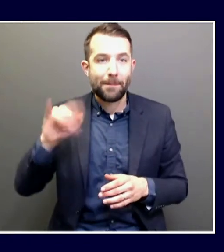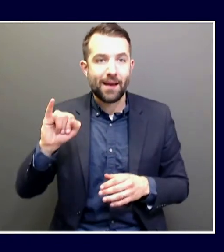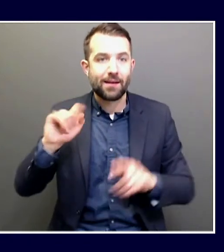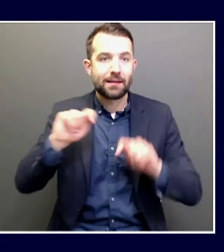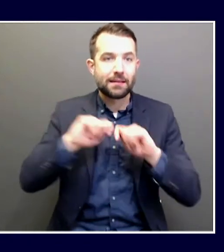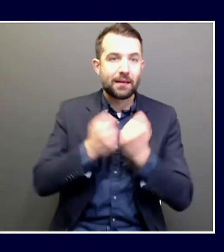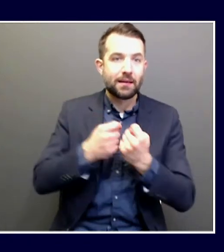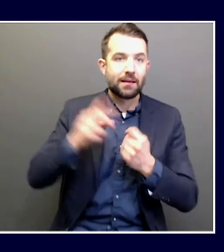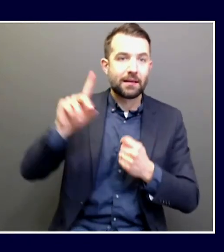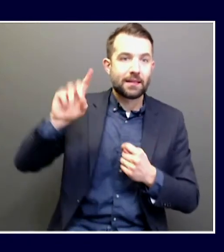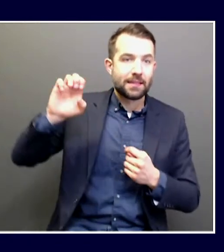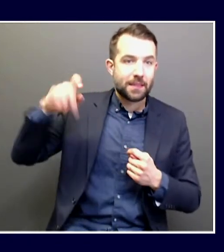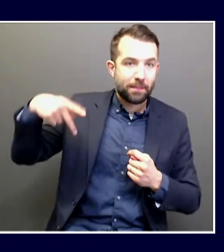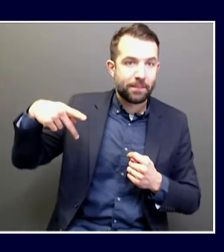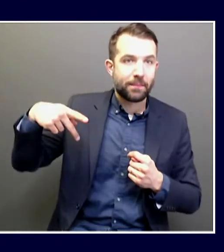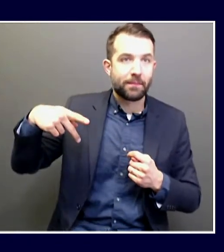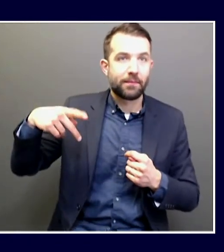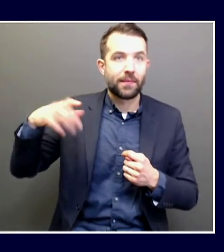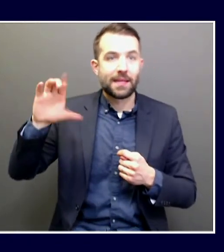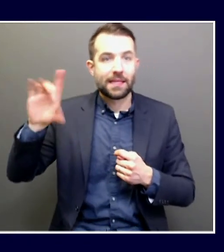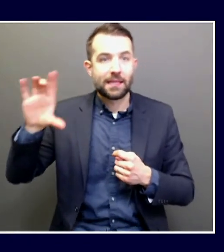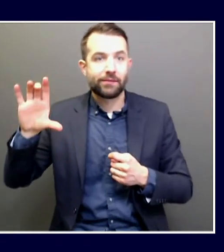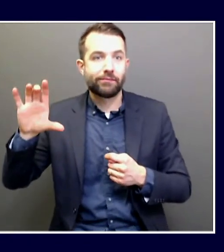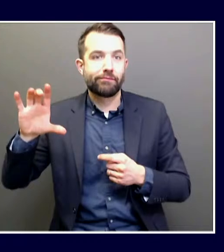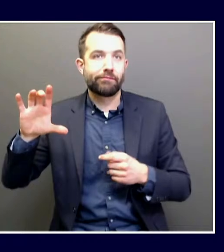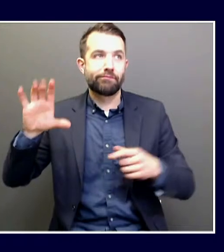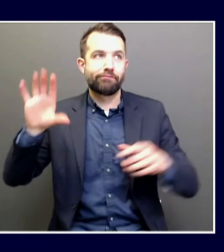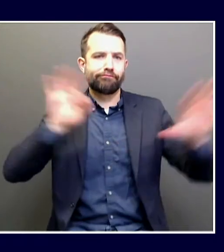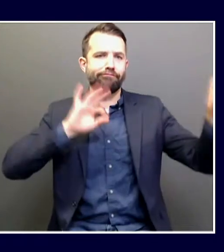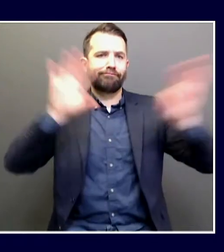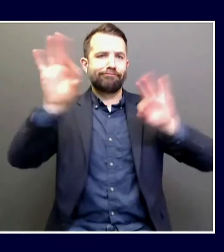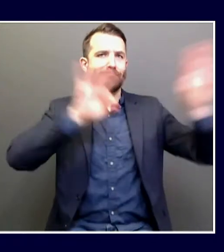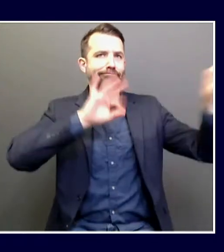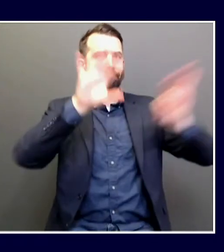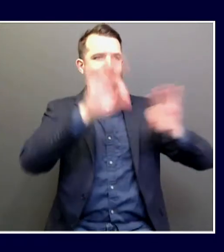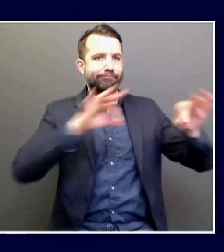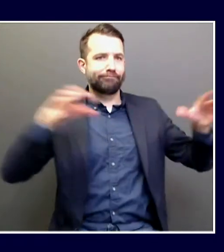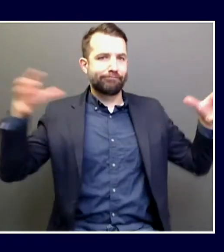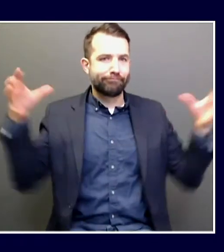select a broad swath of communities, some urban, some rural, some